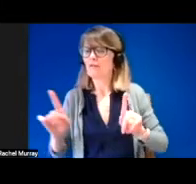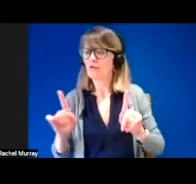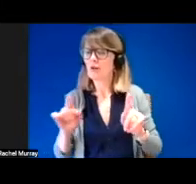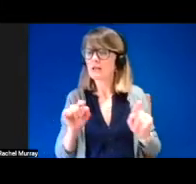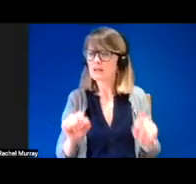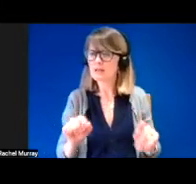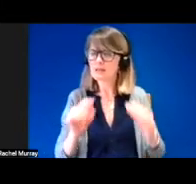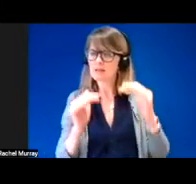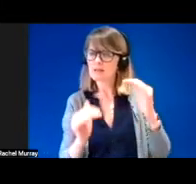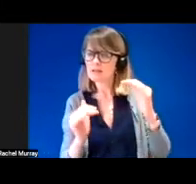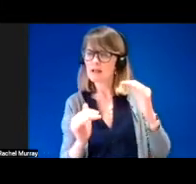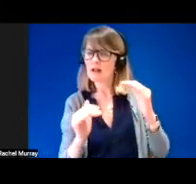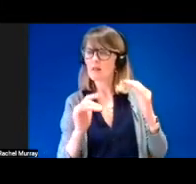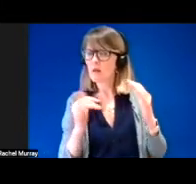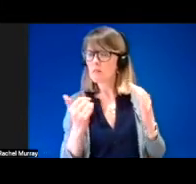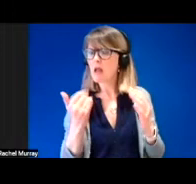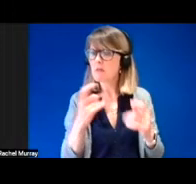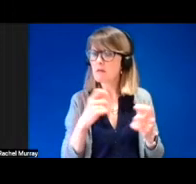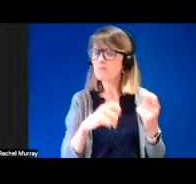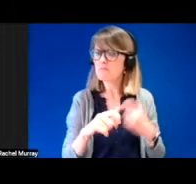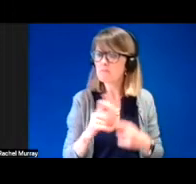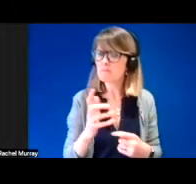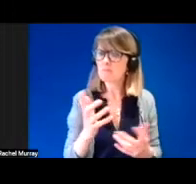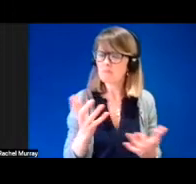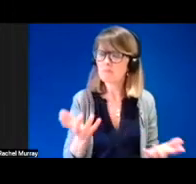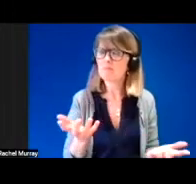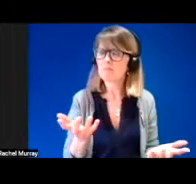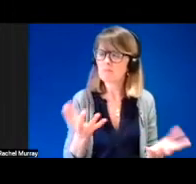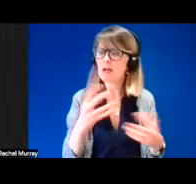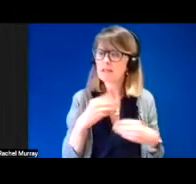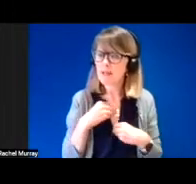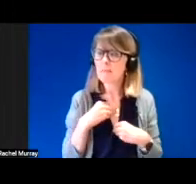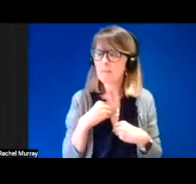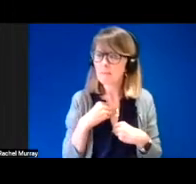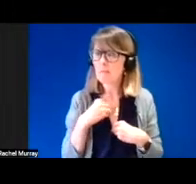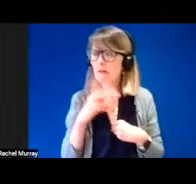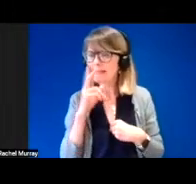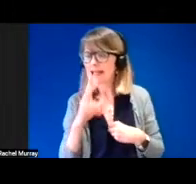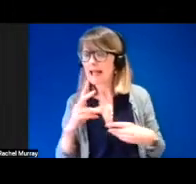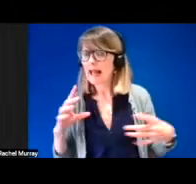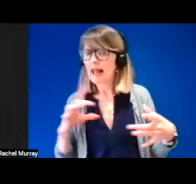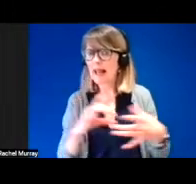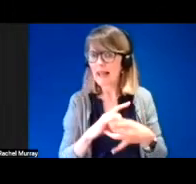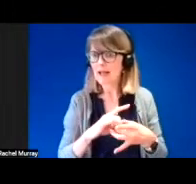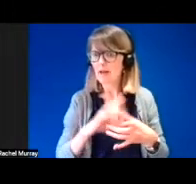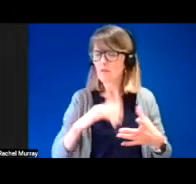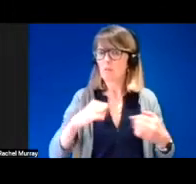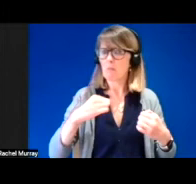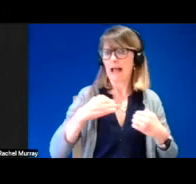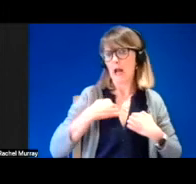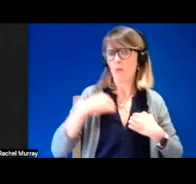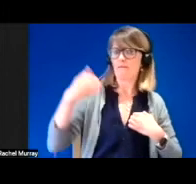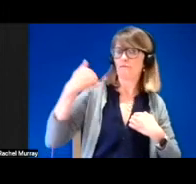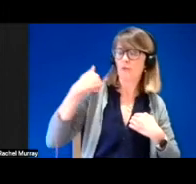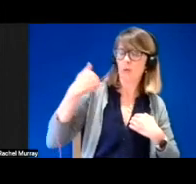we begin to warm somewhat and to see the link between what we call vocation, a